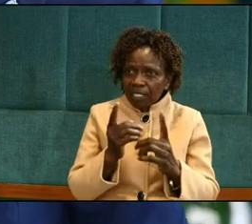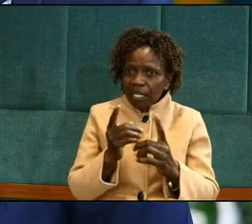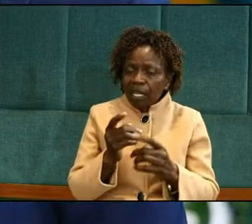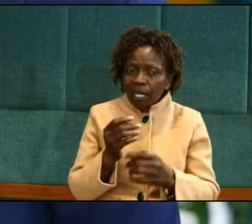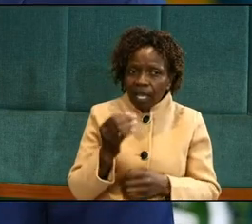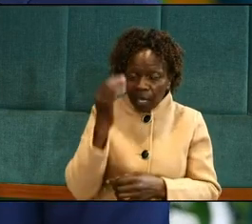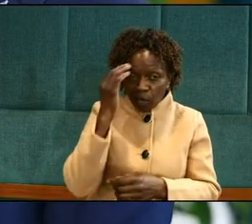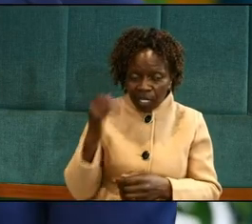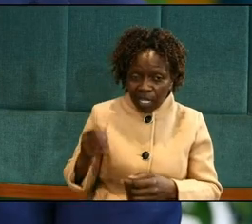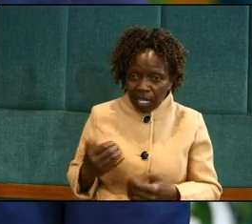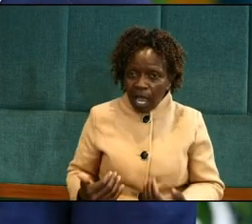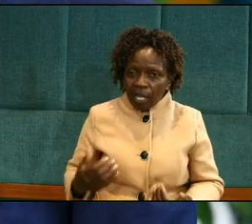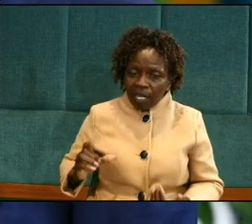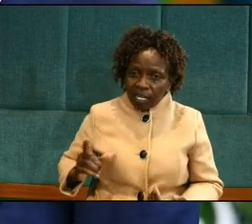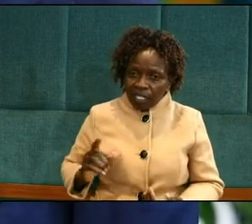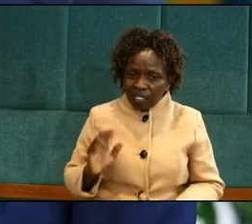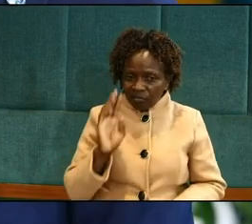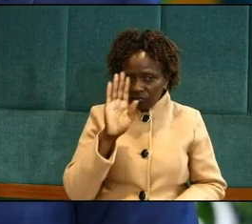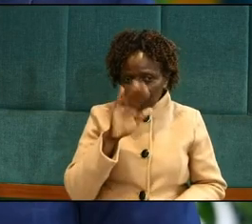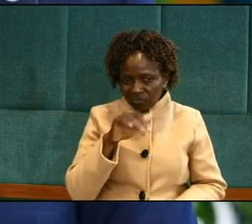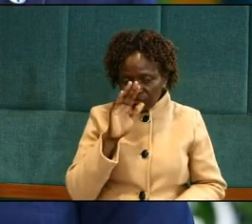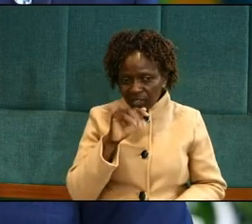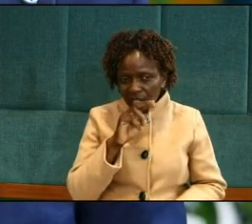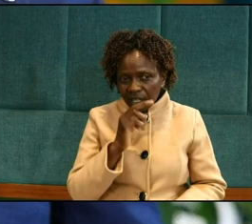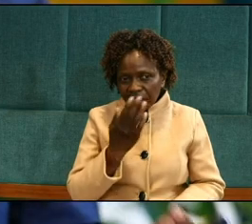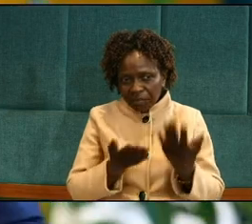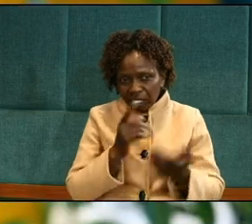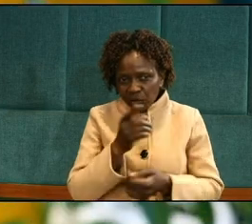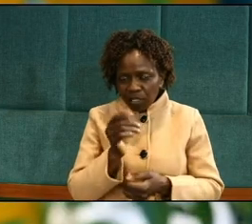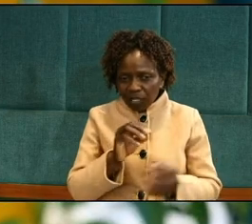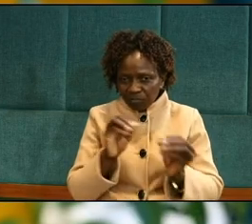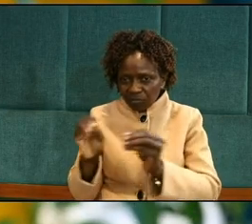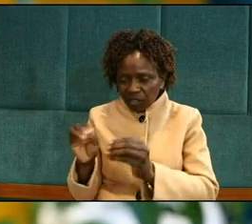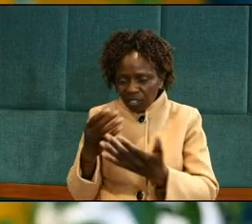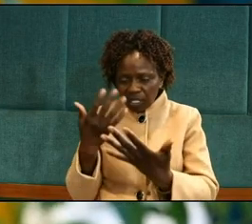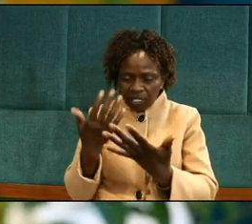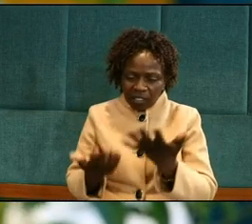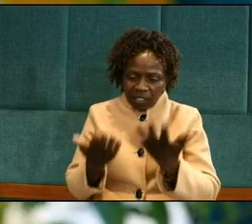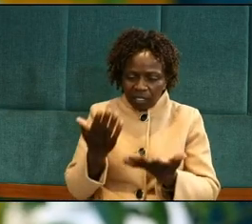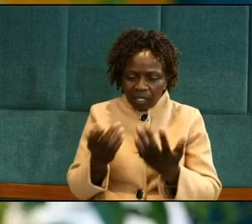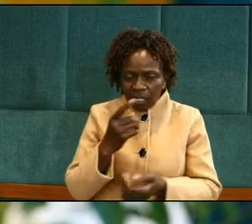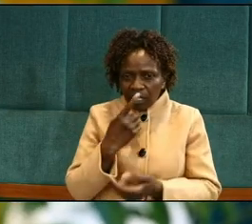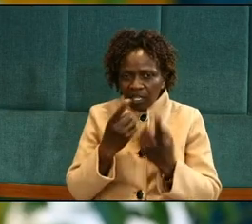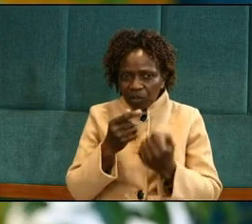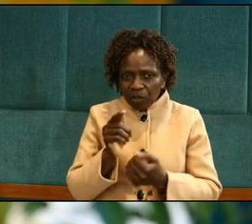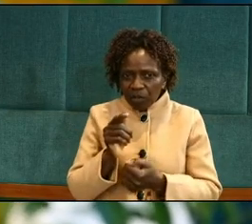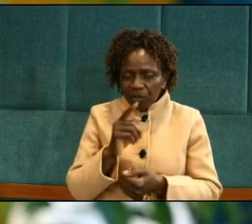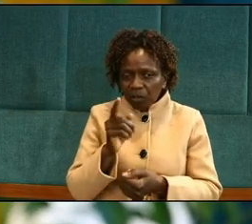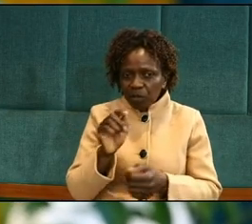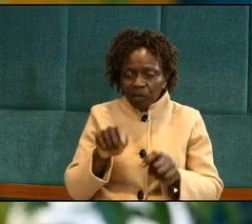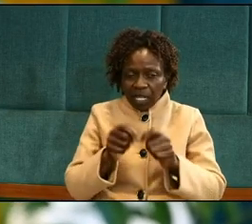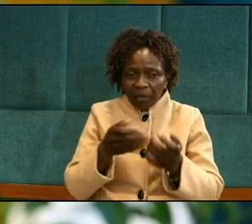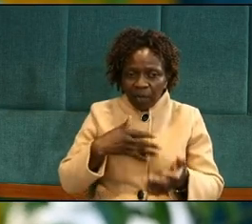have scanners. When they scan and they measure you, they put you on their scale and they'll tell you, you are not my